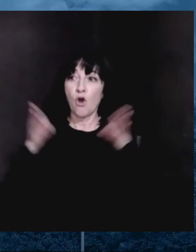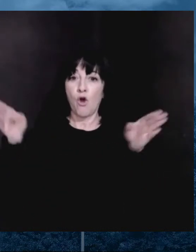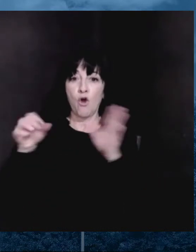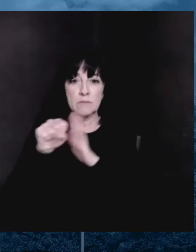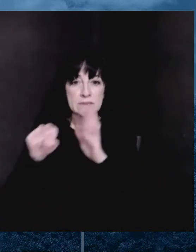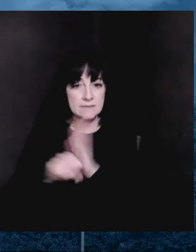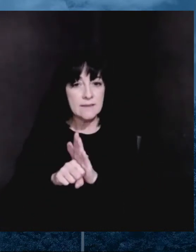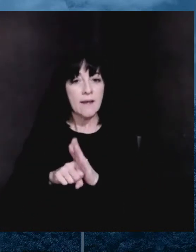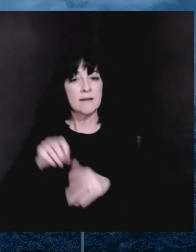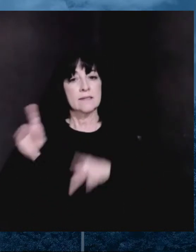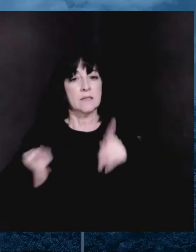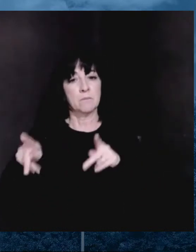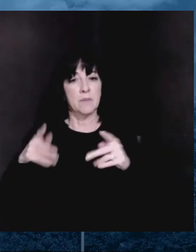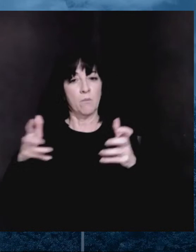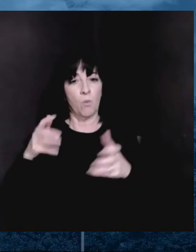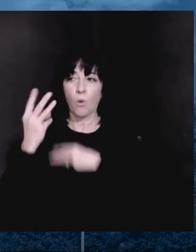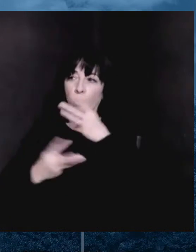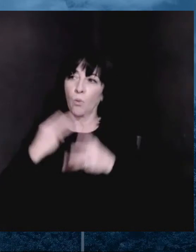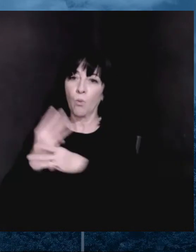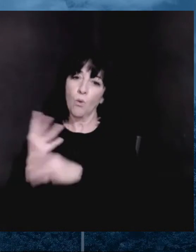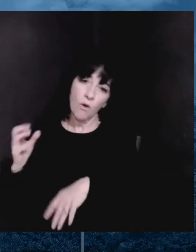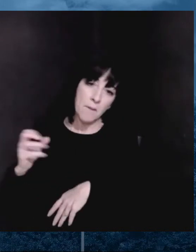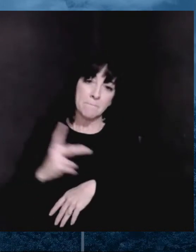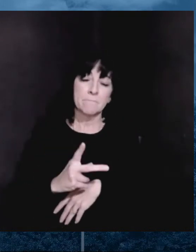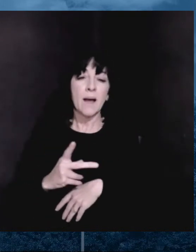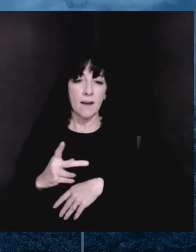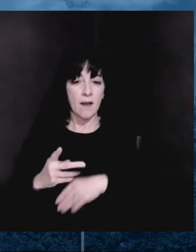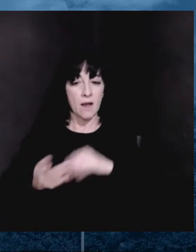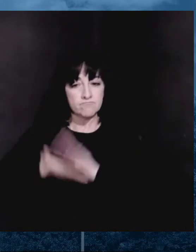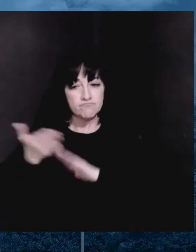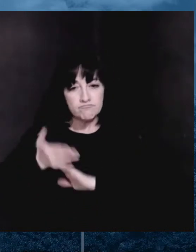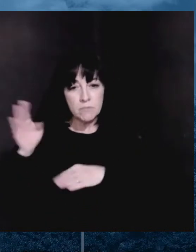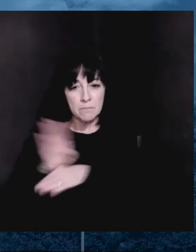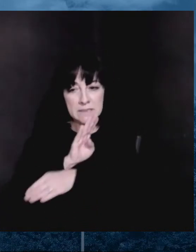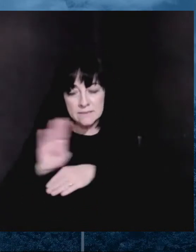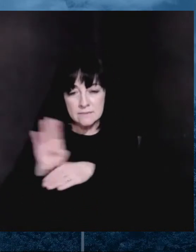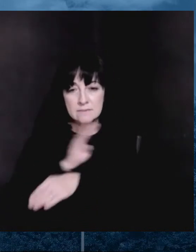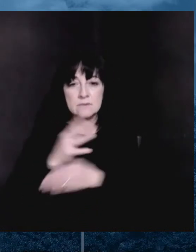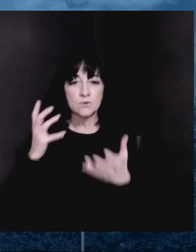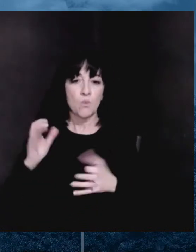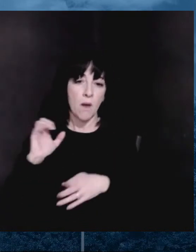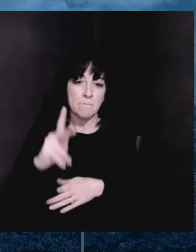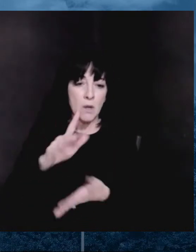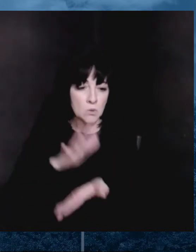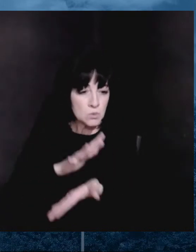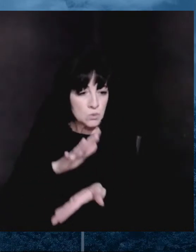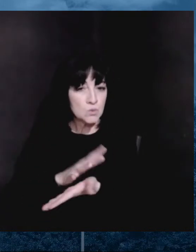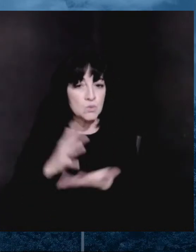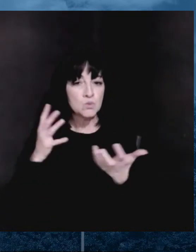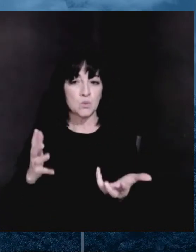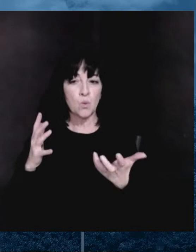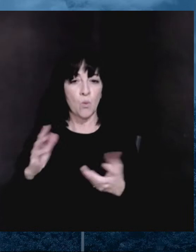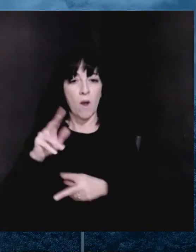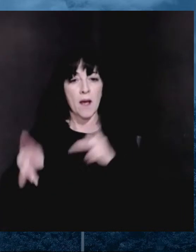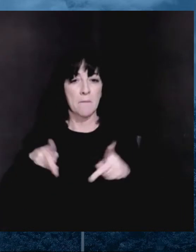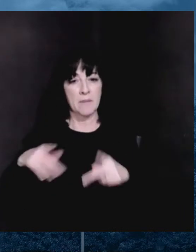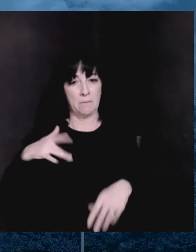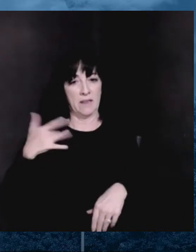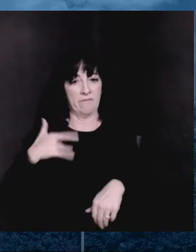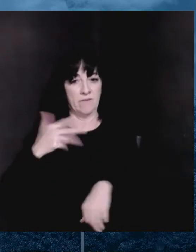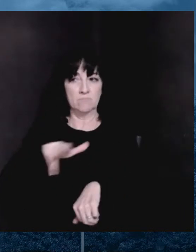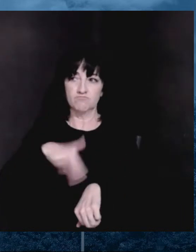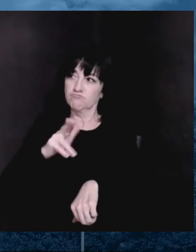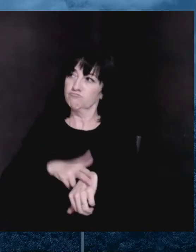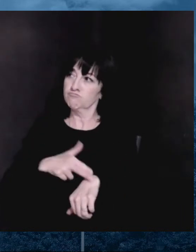people back to work and back to business in a more regular way, so we can get all of